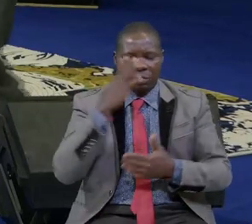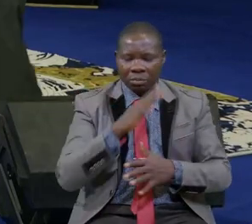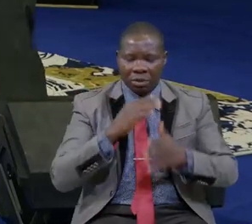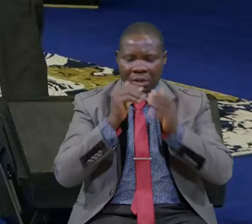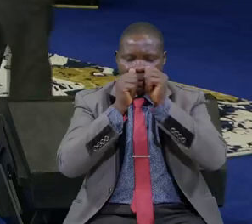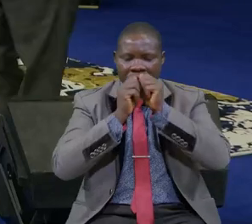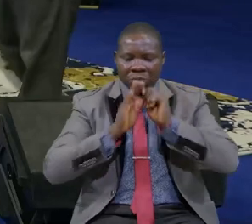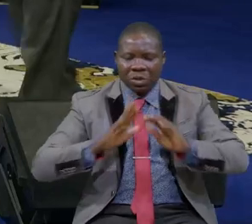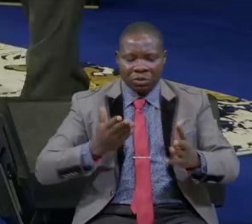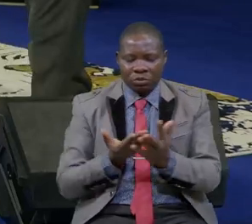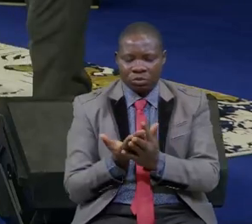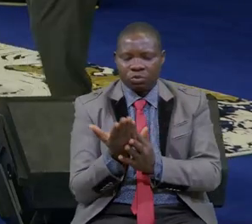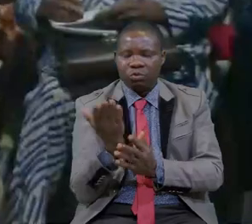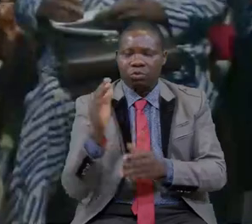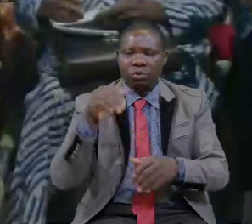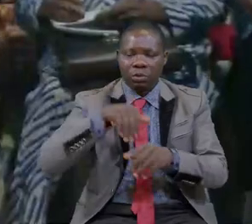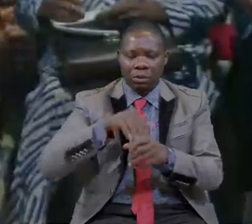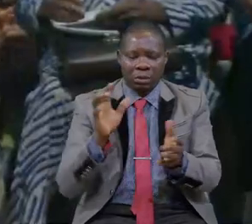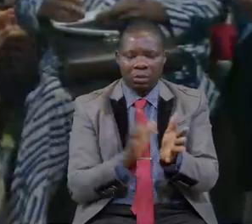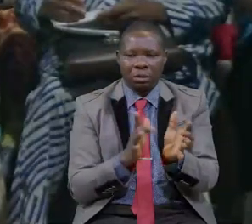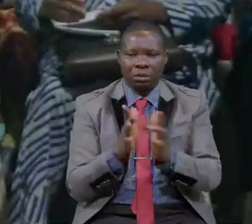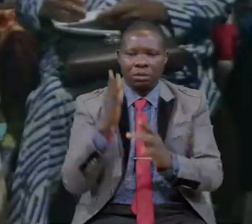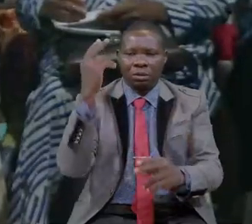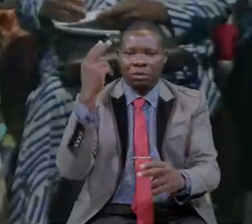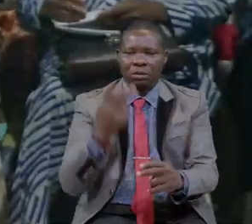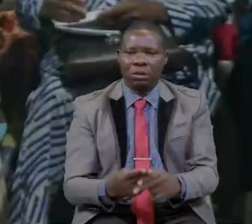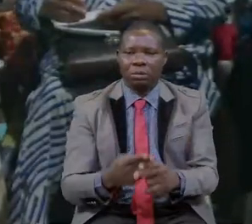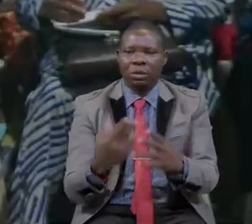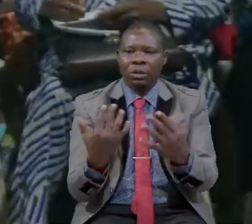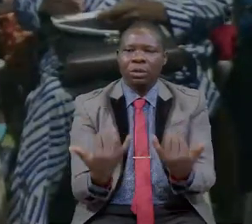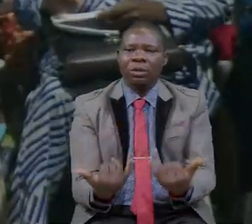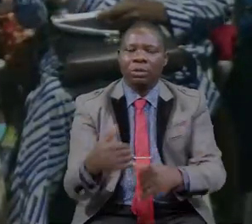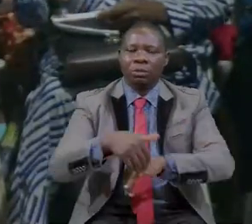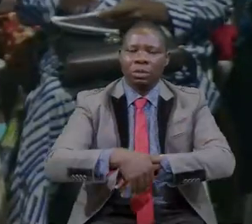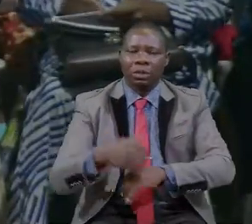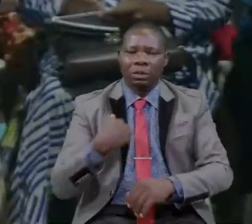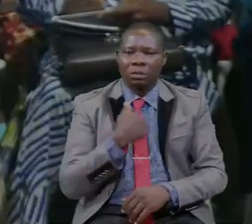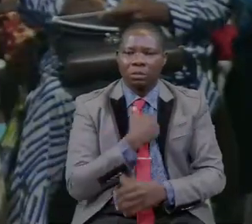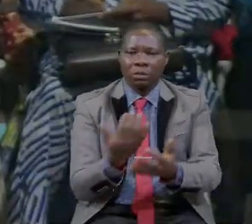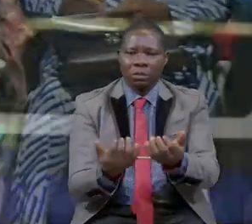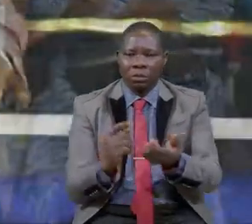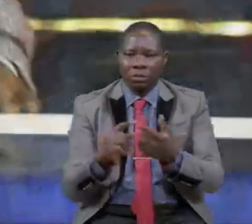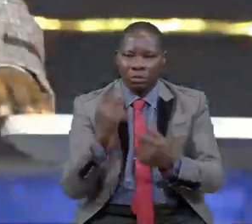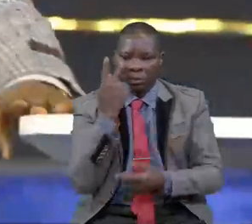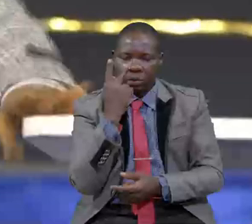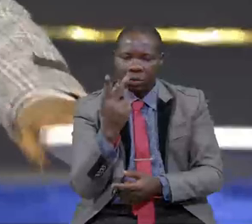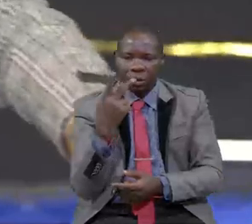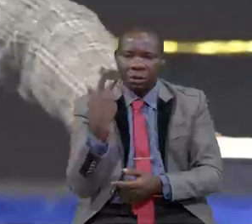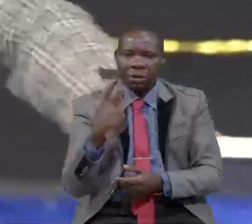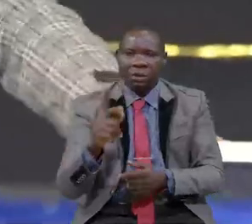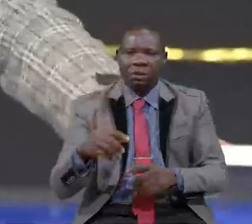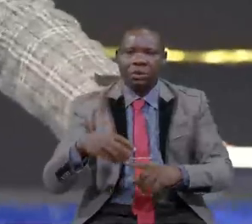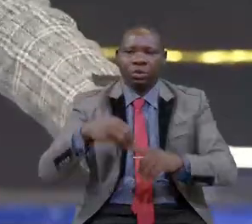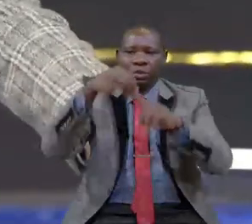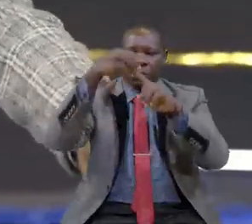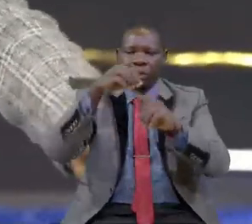in Jesus' name. Tonight we're looking at the unique and